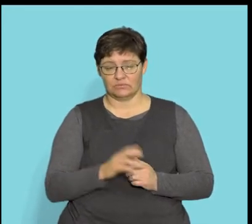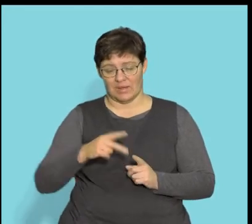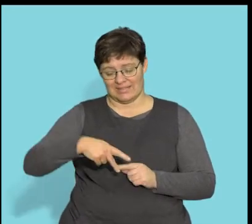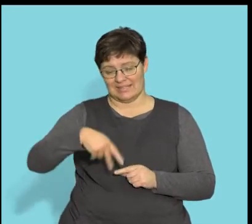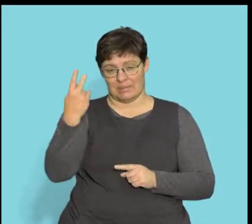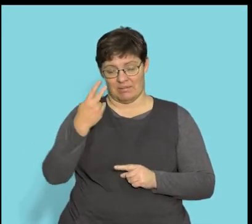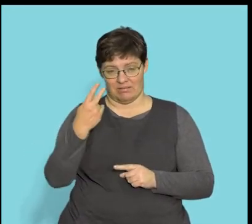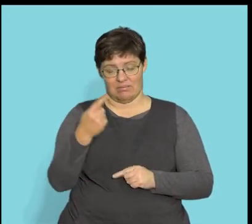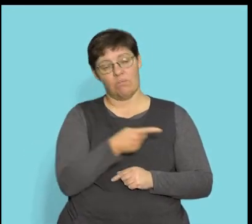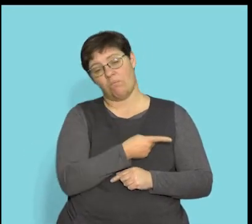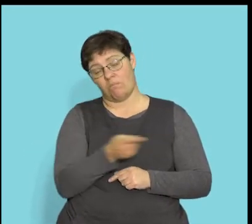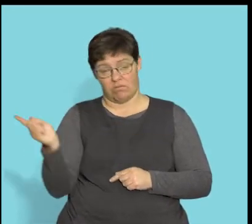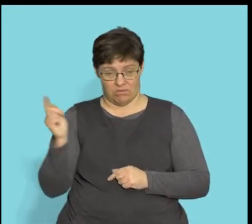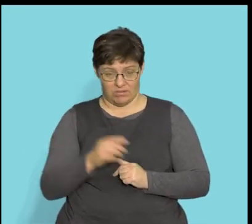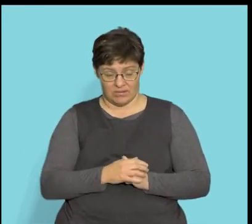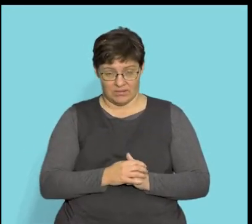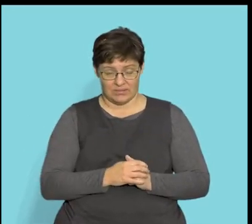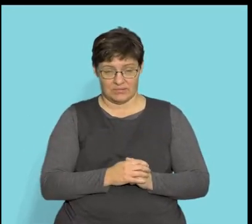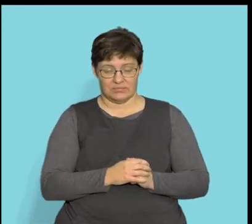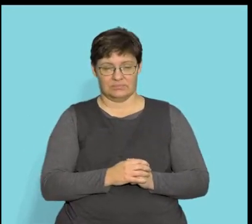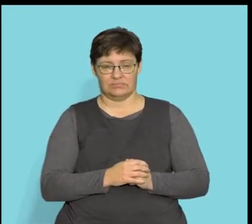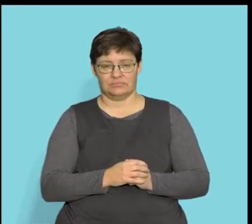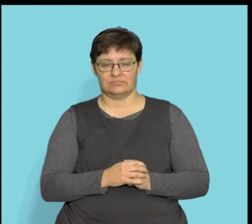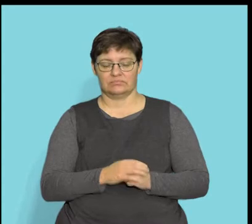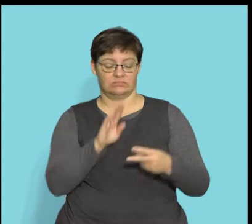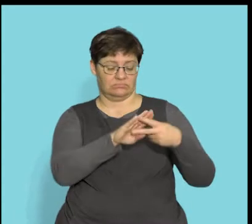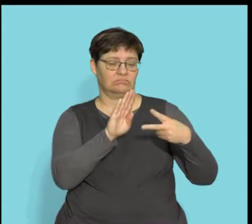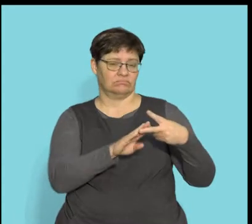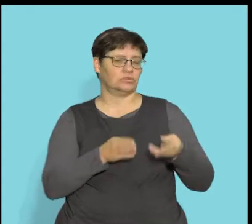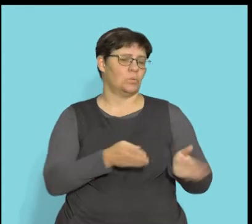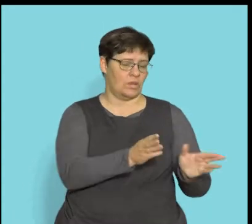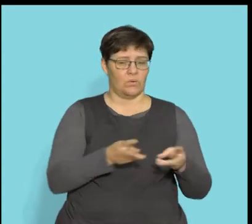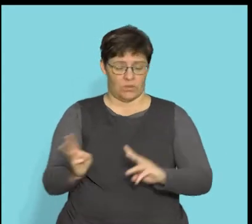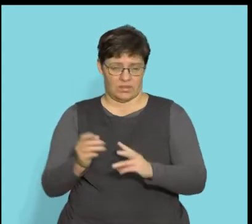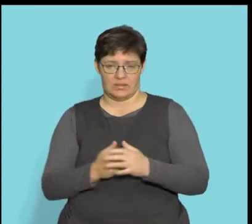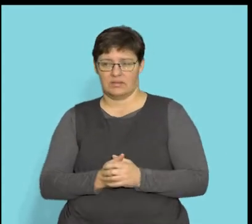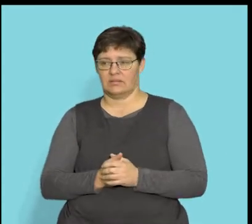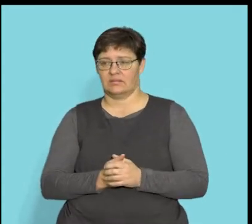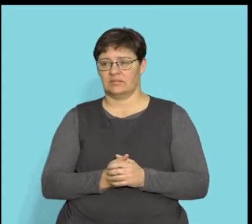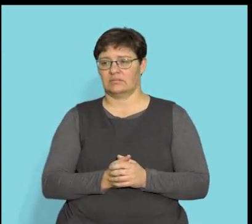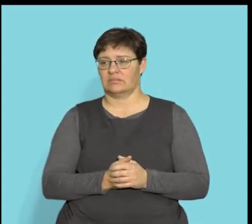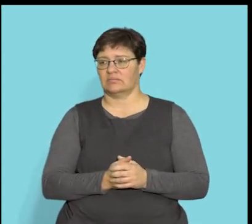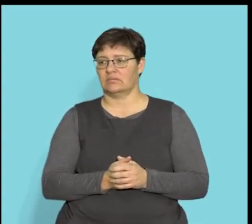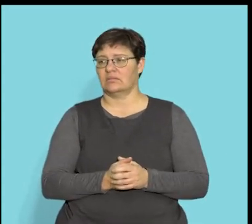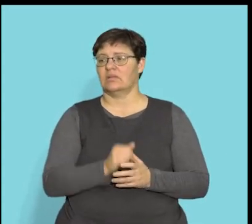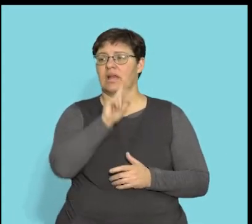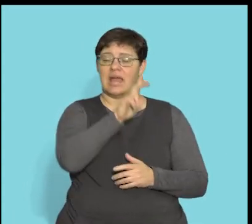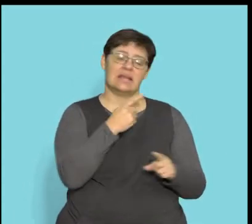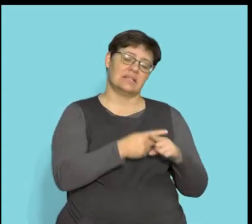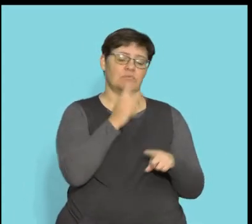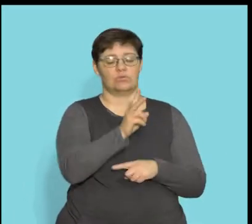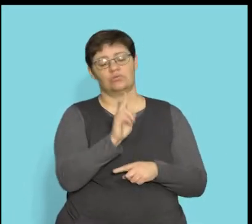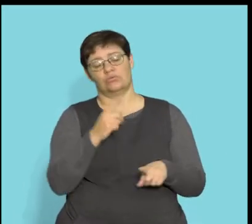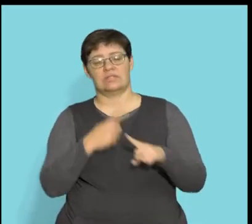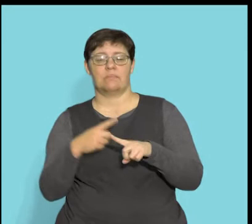doubling all of my lengths. There are two ways to go about this. You can either say 8 times 22 times 6,